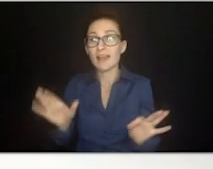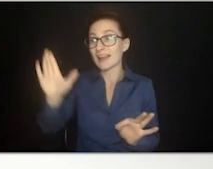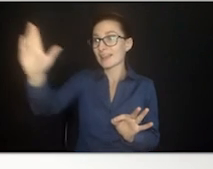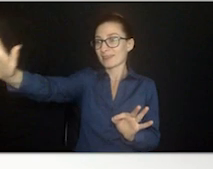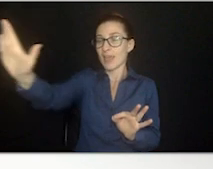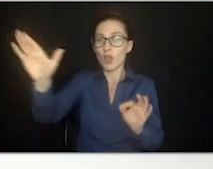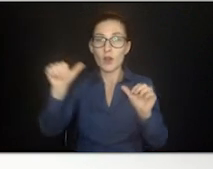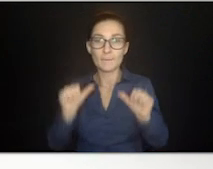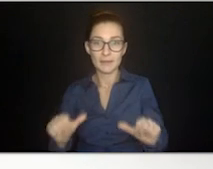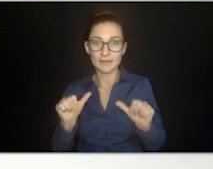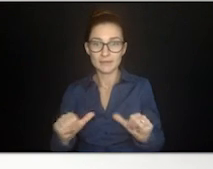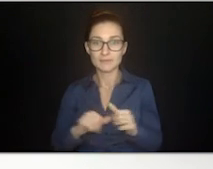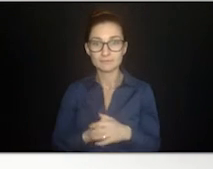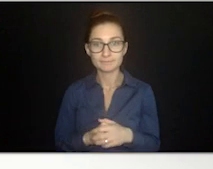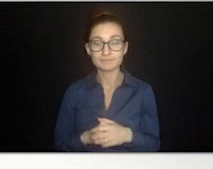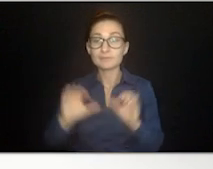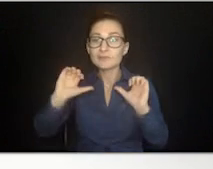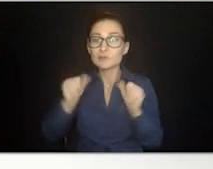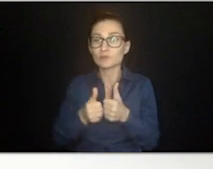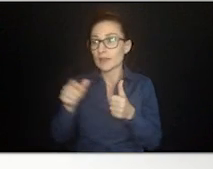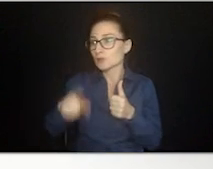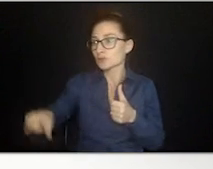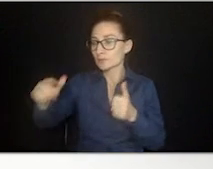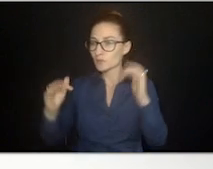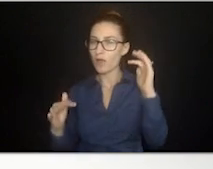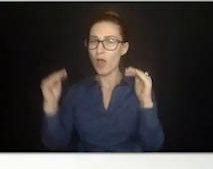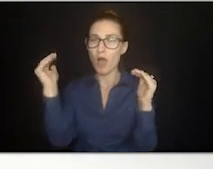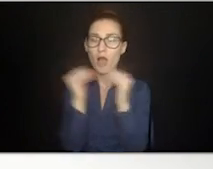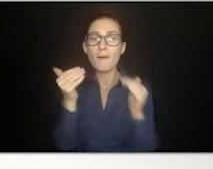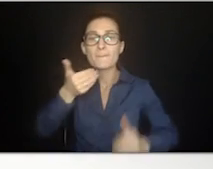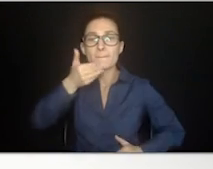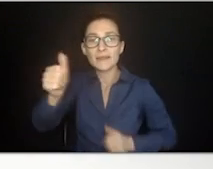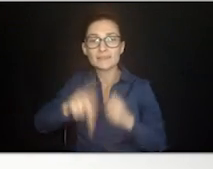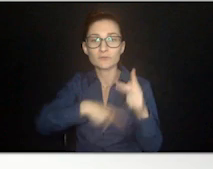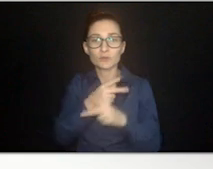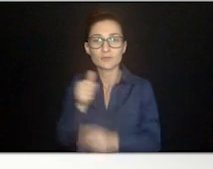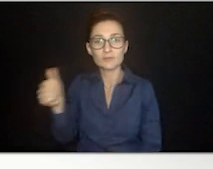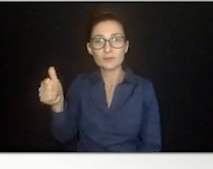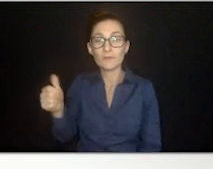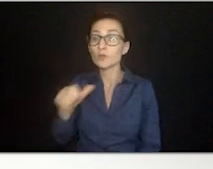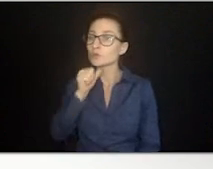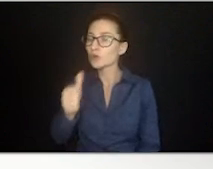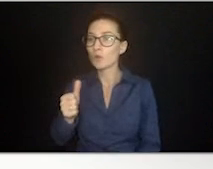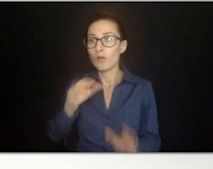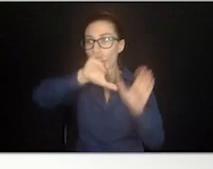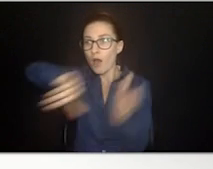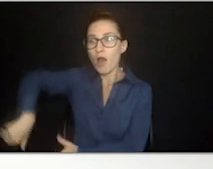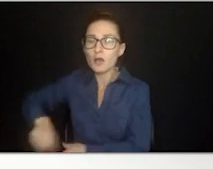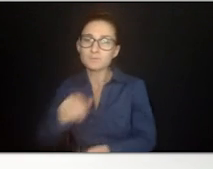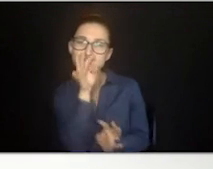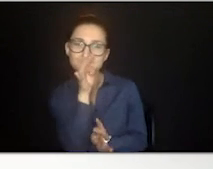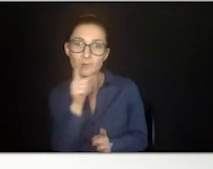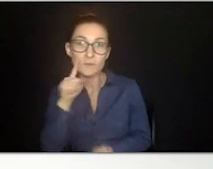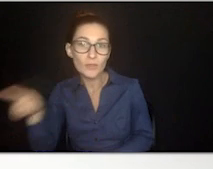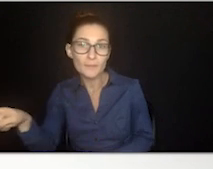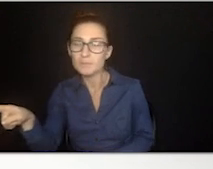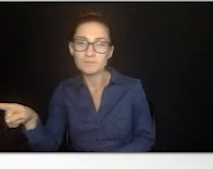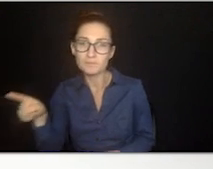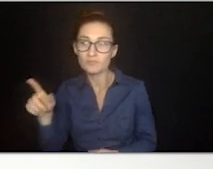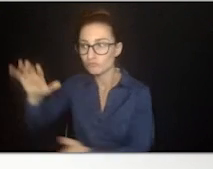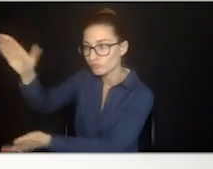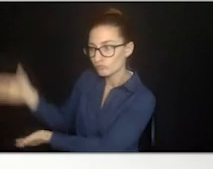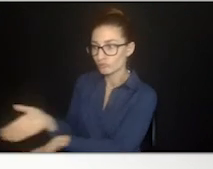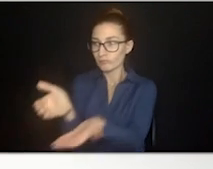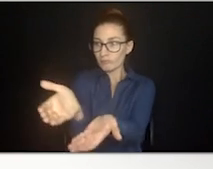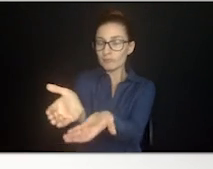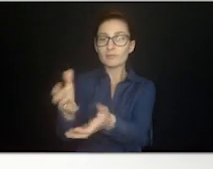become. Challenge them to be the very best version of themselves. Don't just give them a voice, rather show them that they have one and that